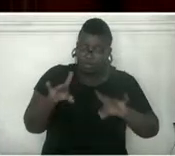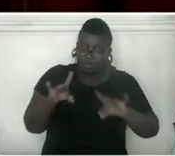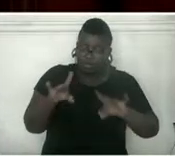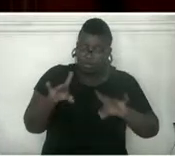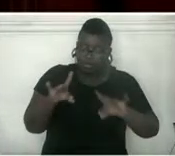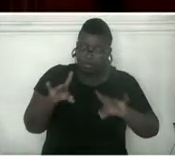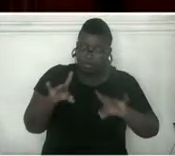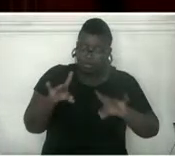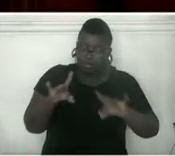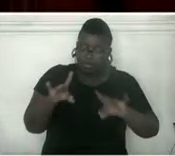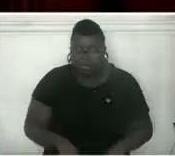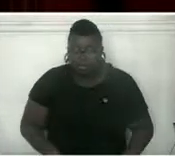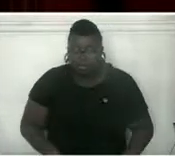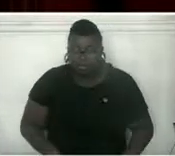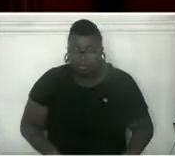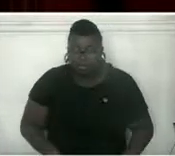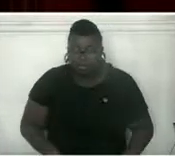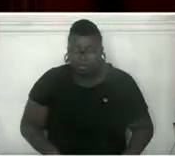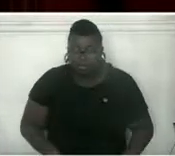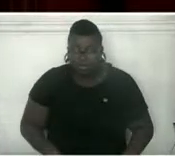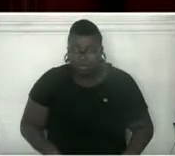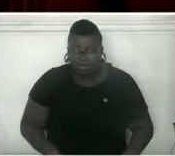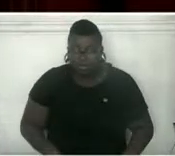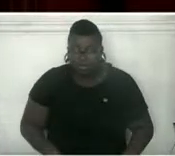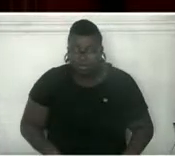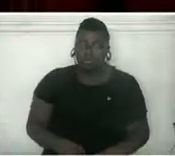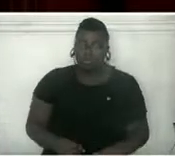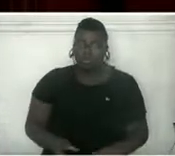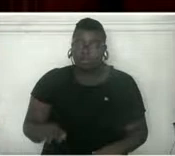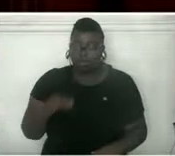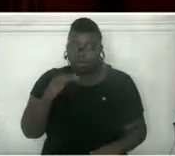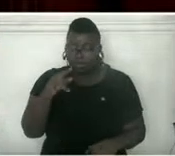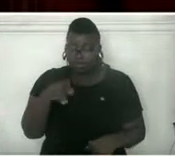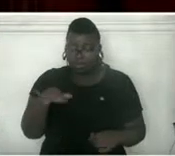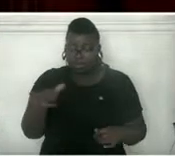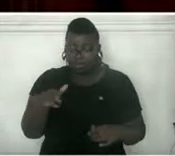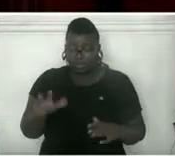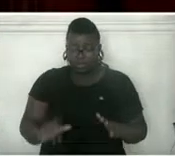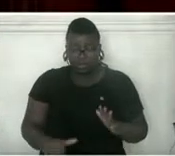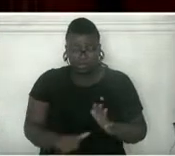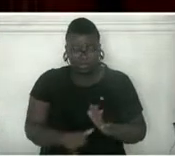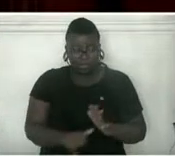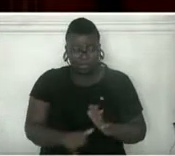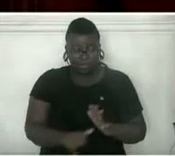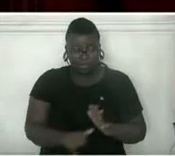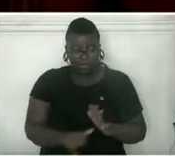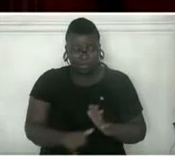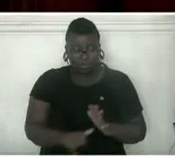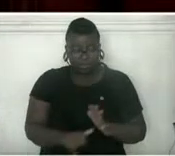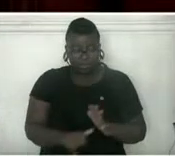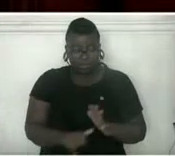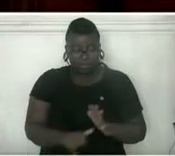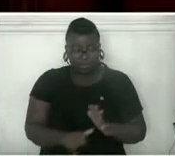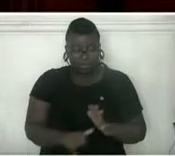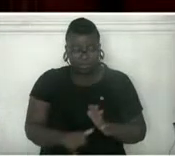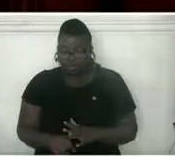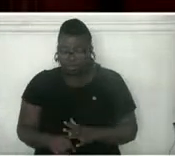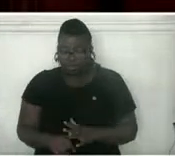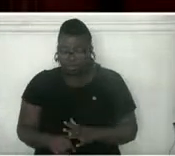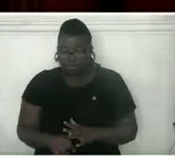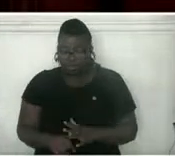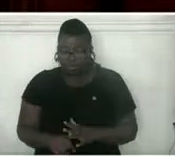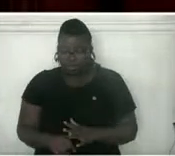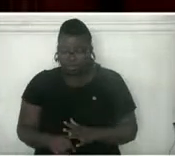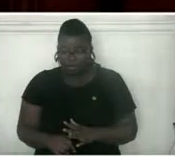producer program, which is imminent in the next month or 2, as indicated